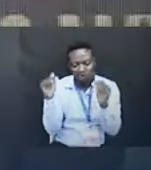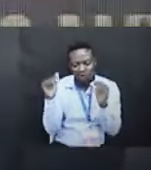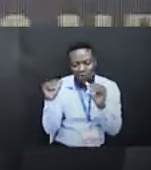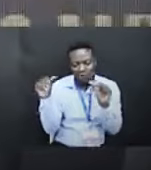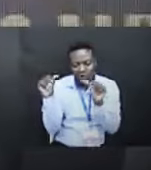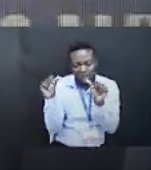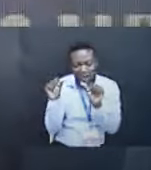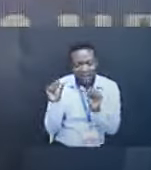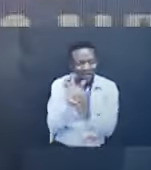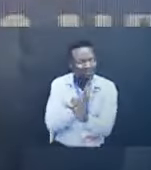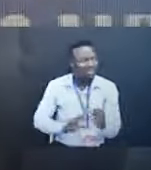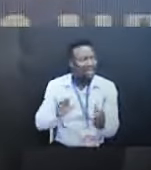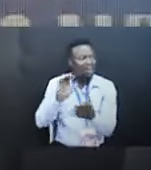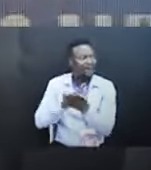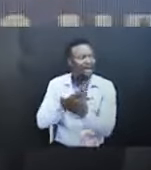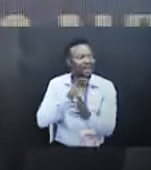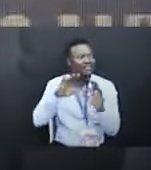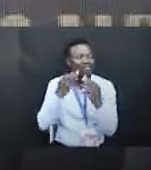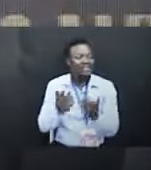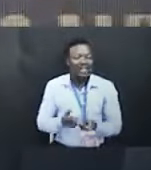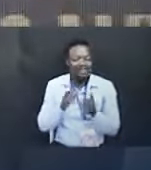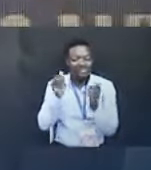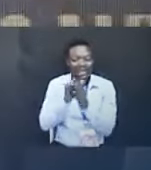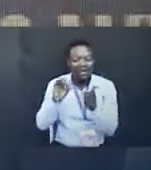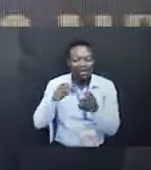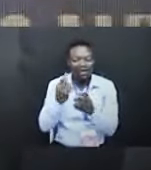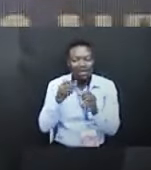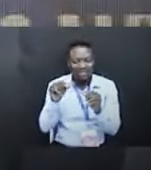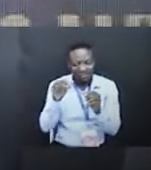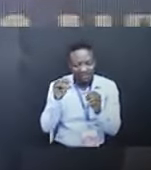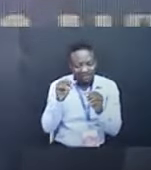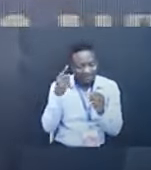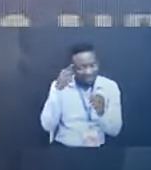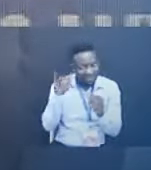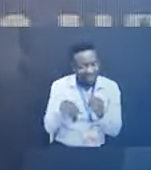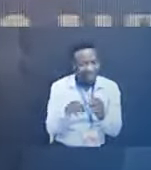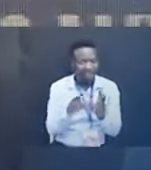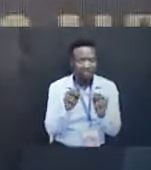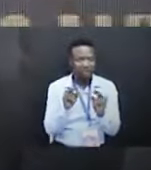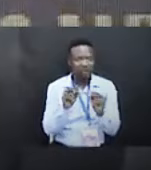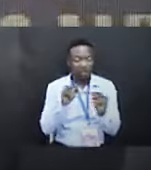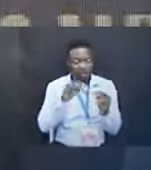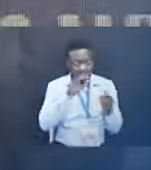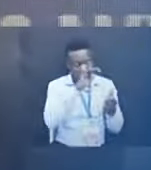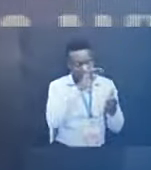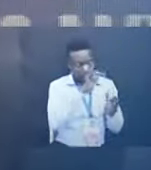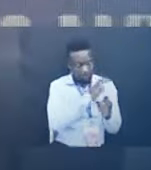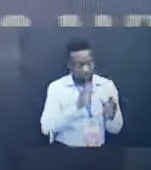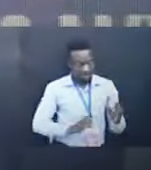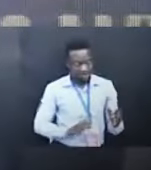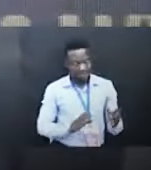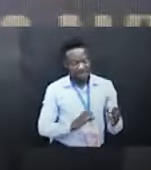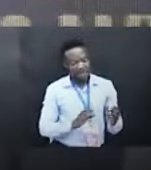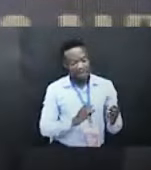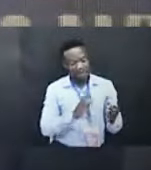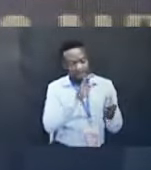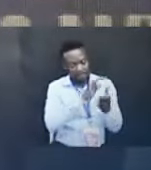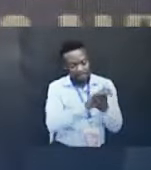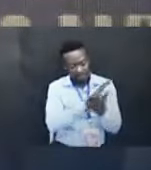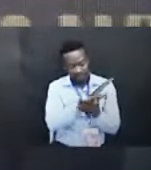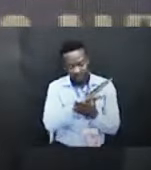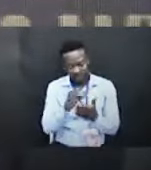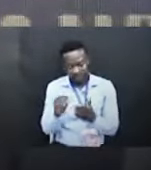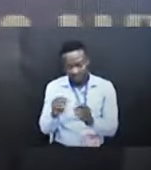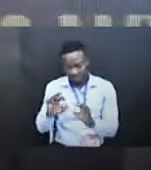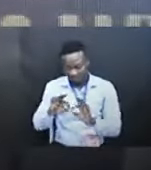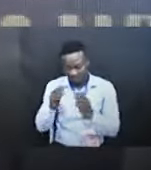marriage and family life. Christian marriage and family life must also speak of the goodness of